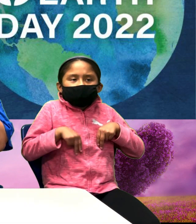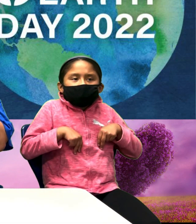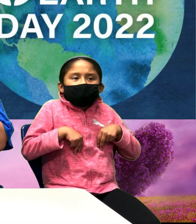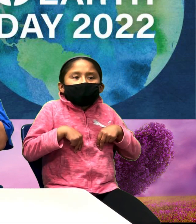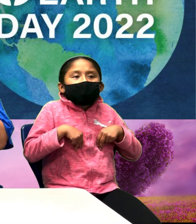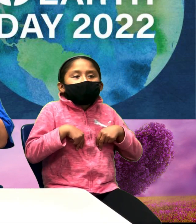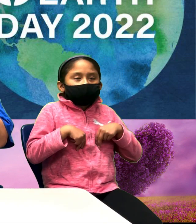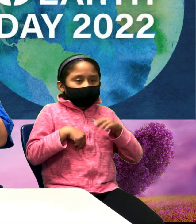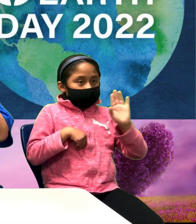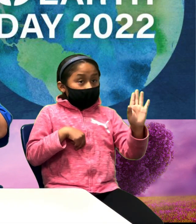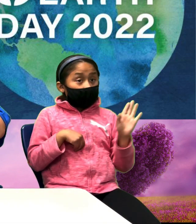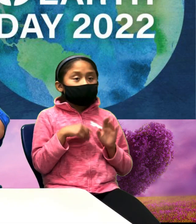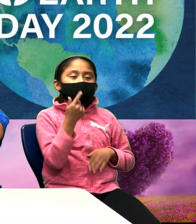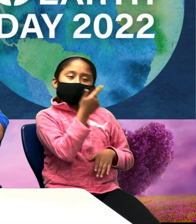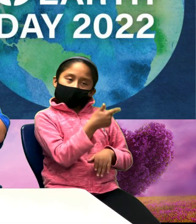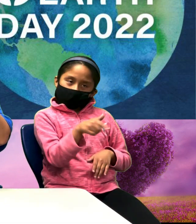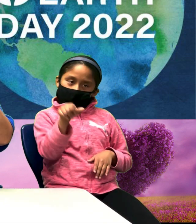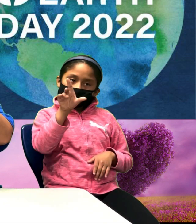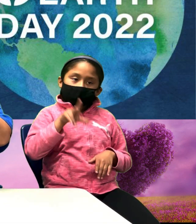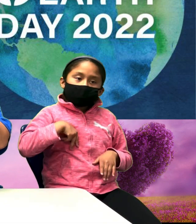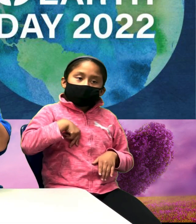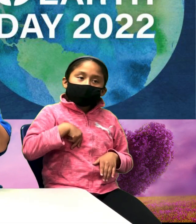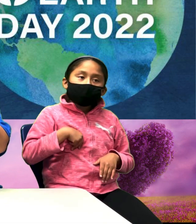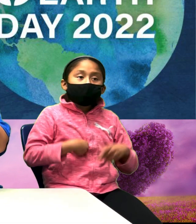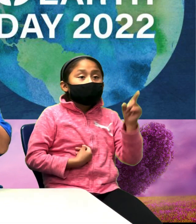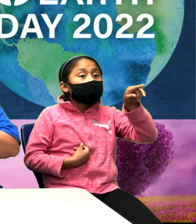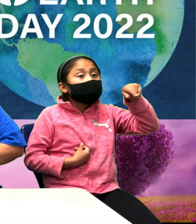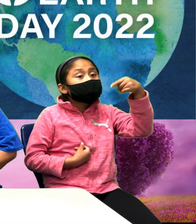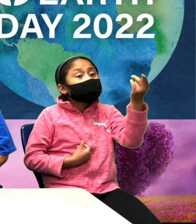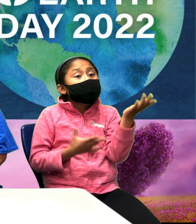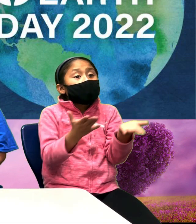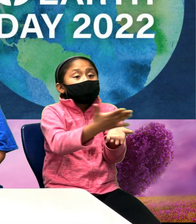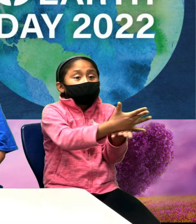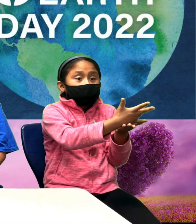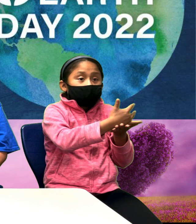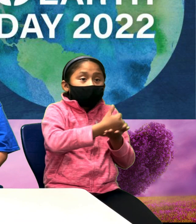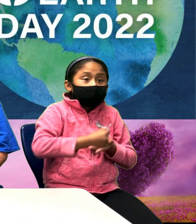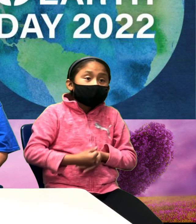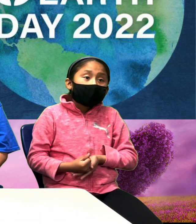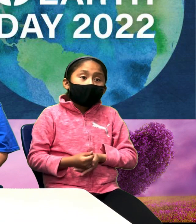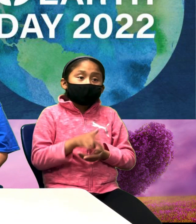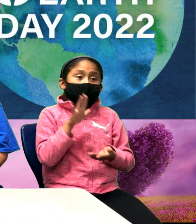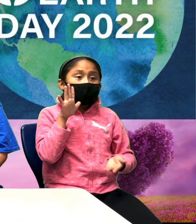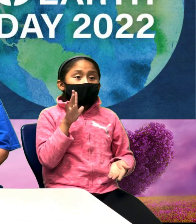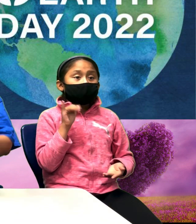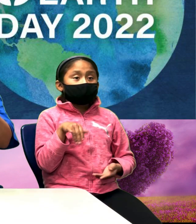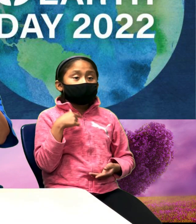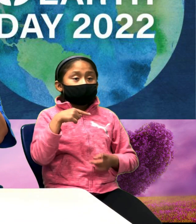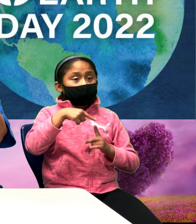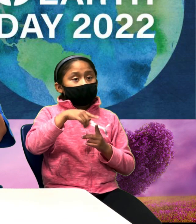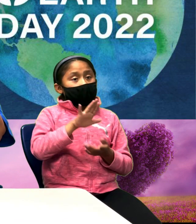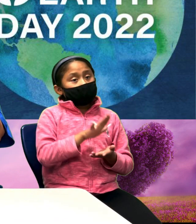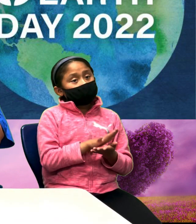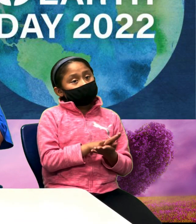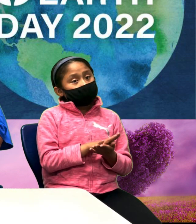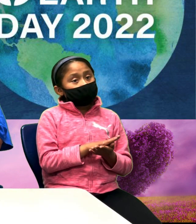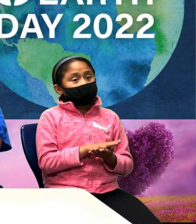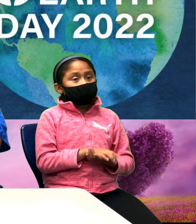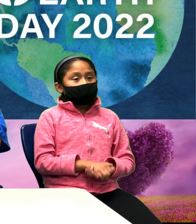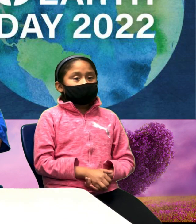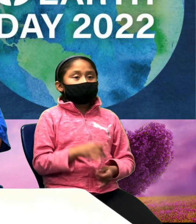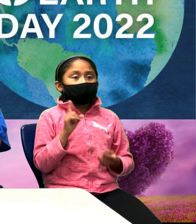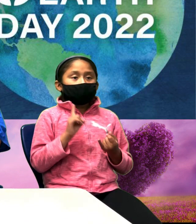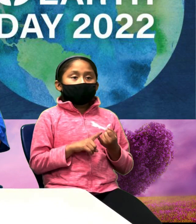Ribbon can only be earned by schools who have